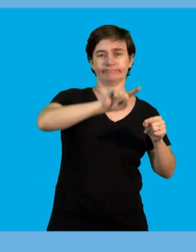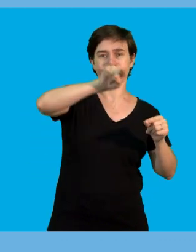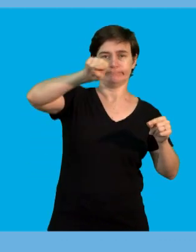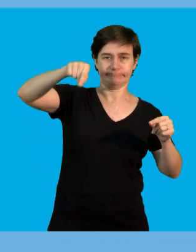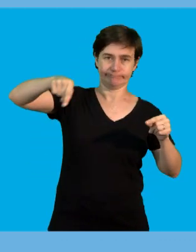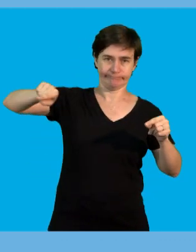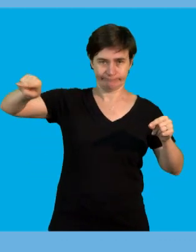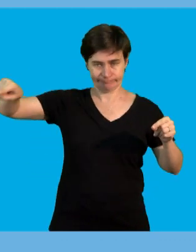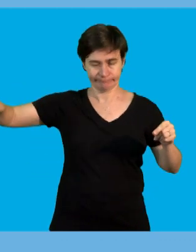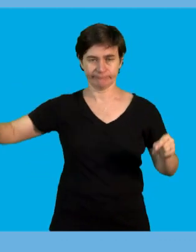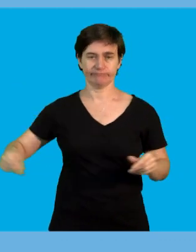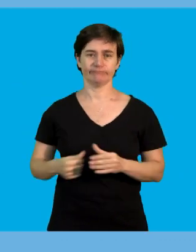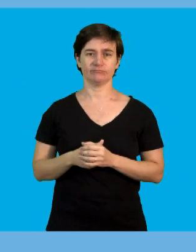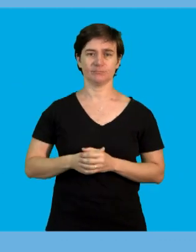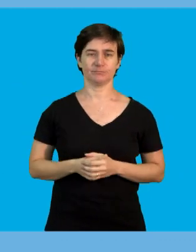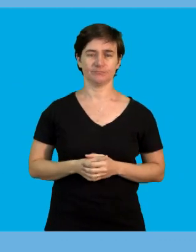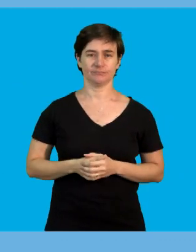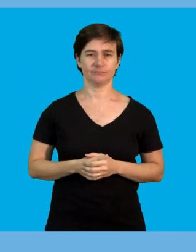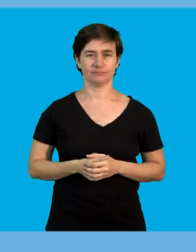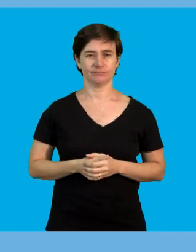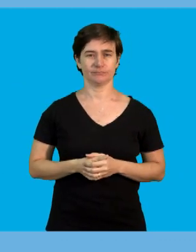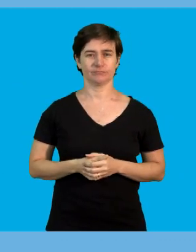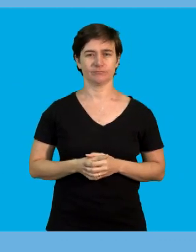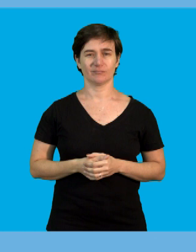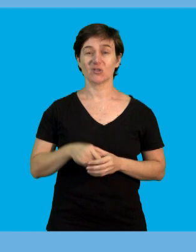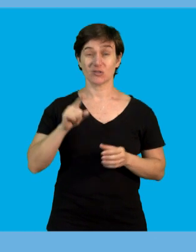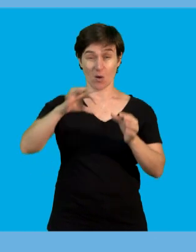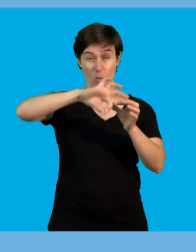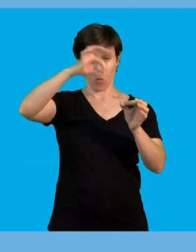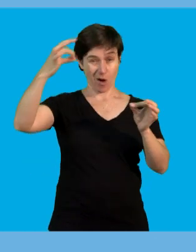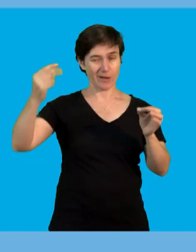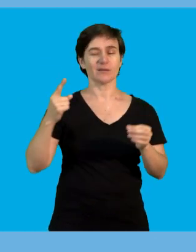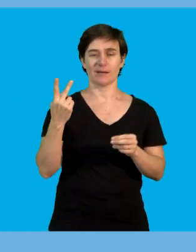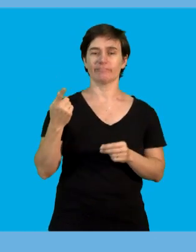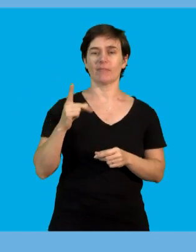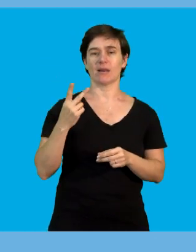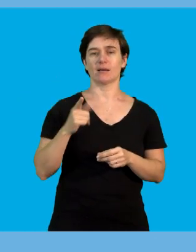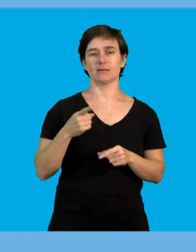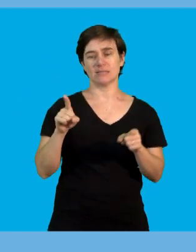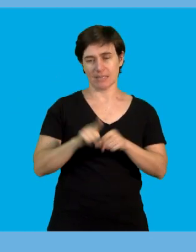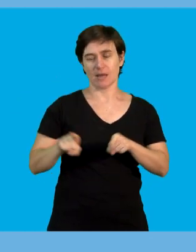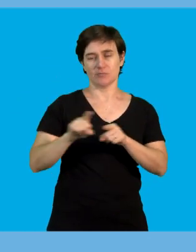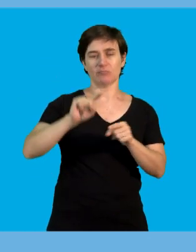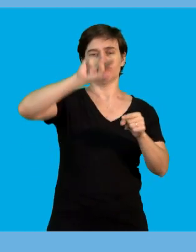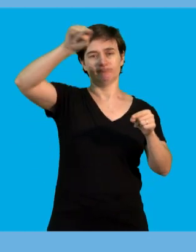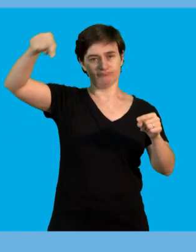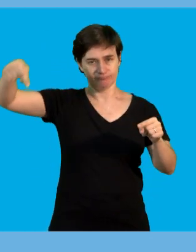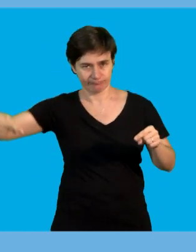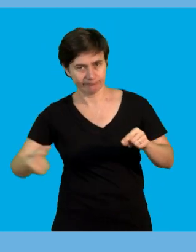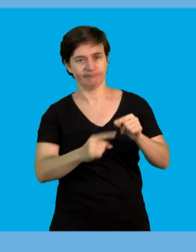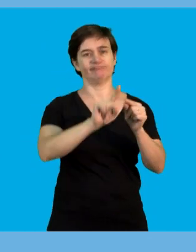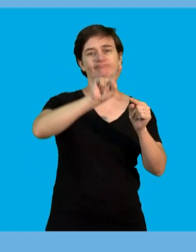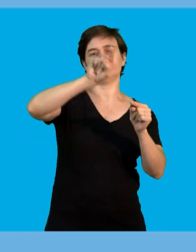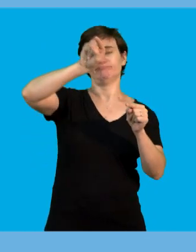through these terminals from negative to positive, it is only going to follow these wires going across and then back to the cell, and